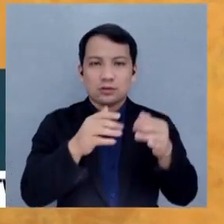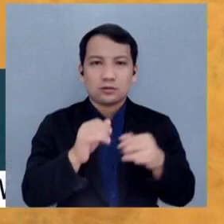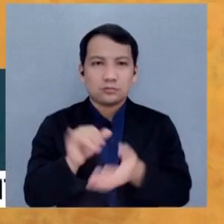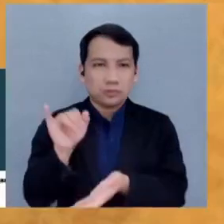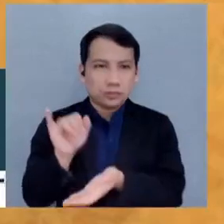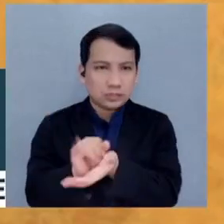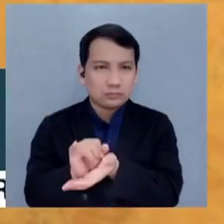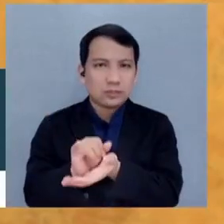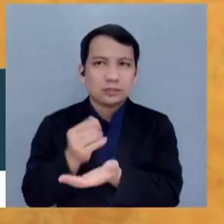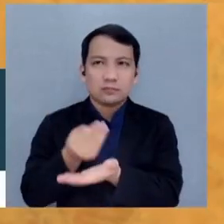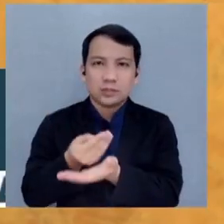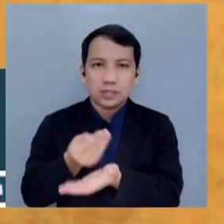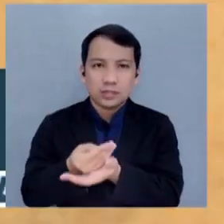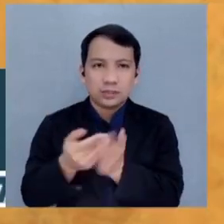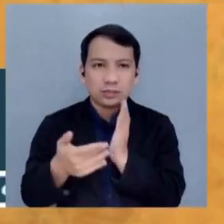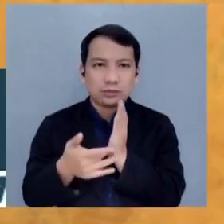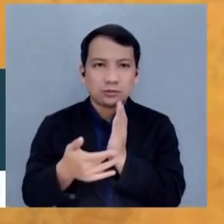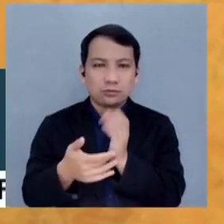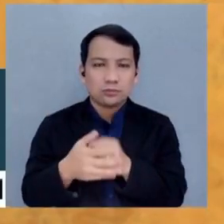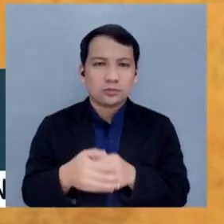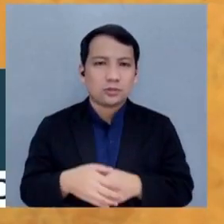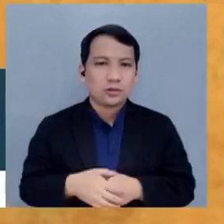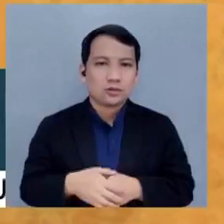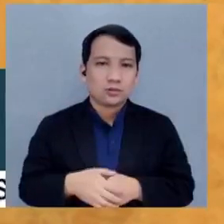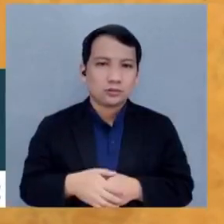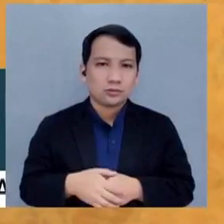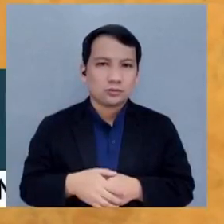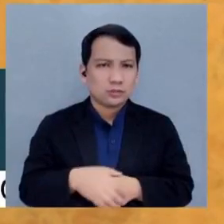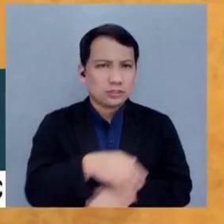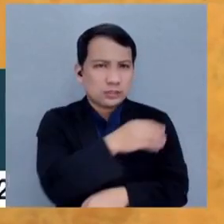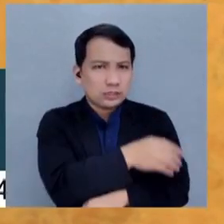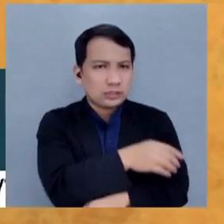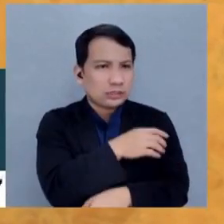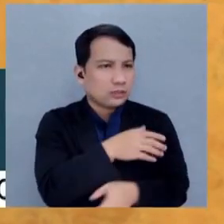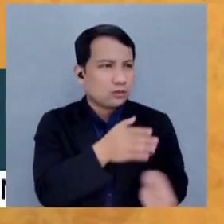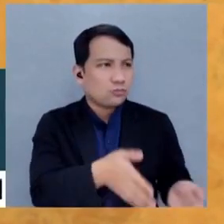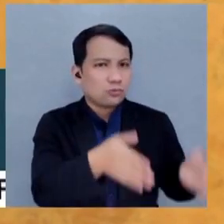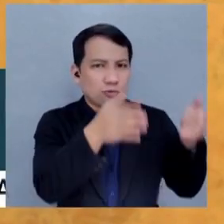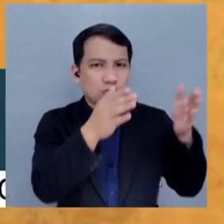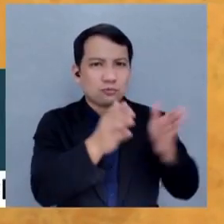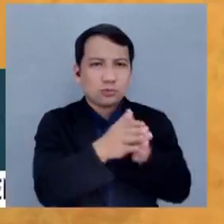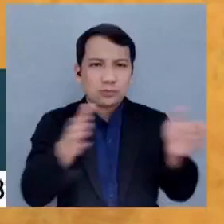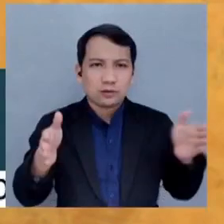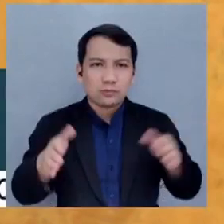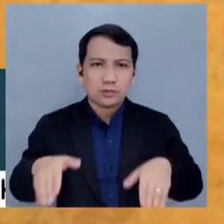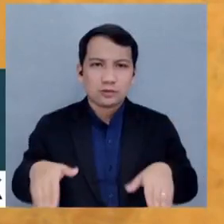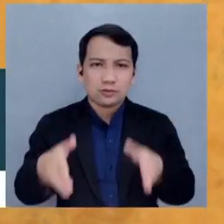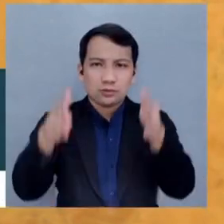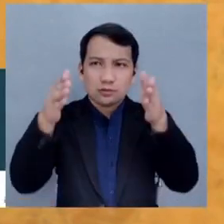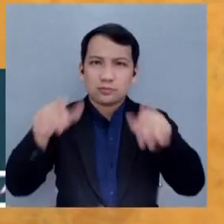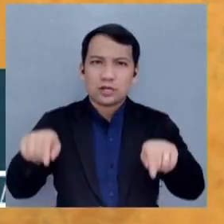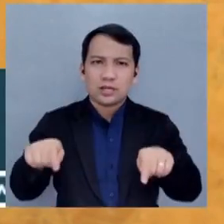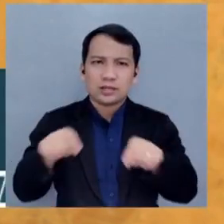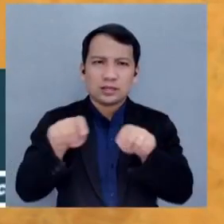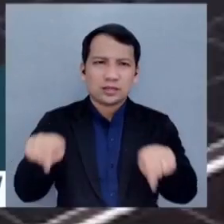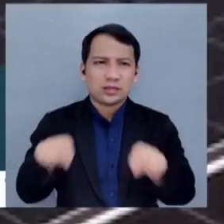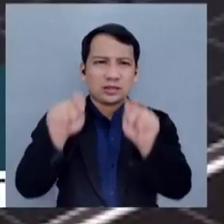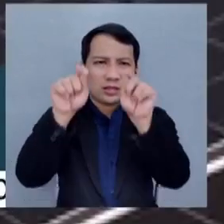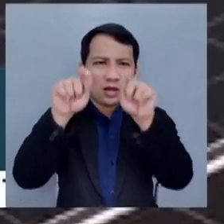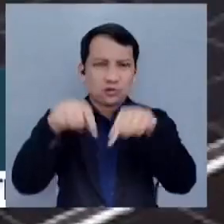financial technology, Voyager, Pinnacle Towers, which is the largest independent tower co here in the